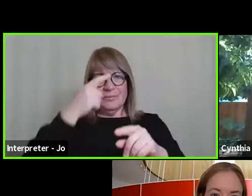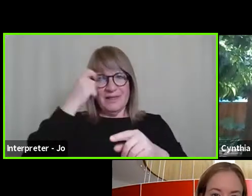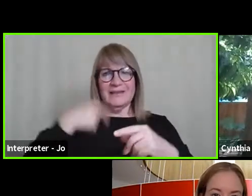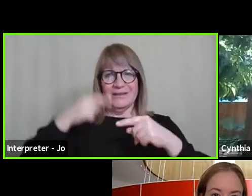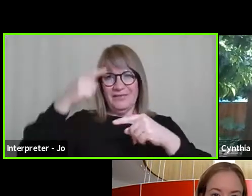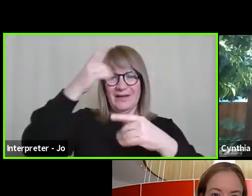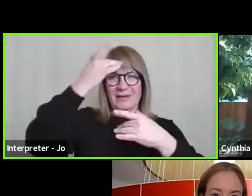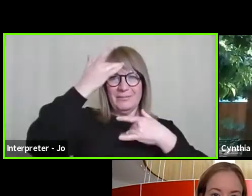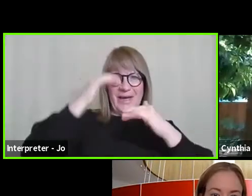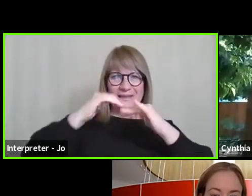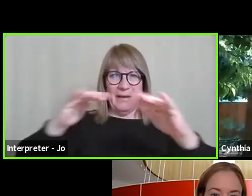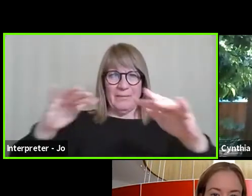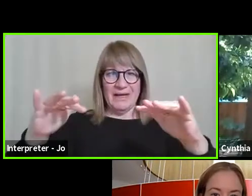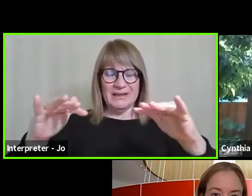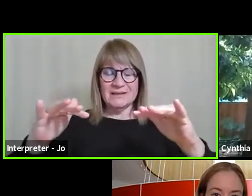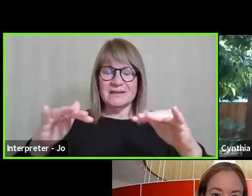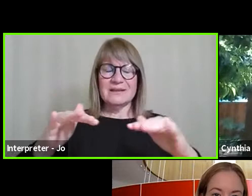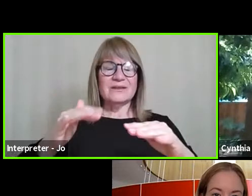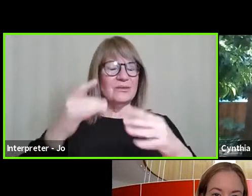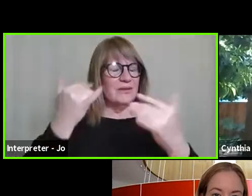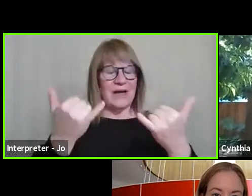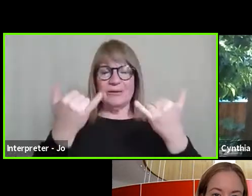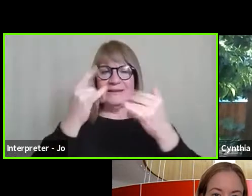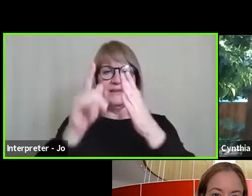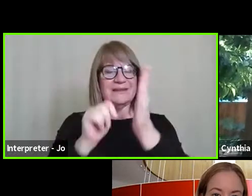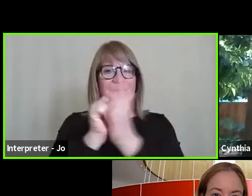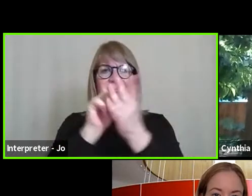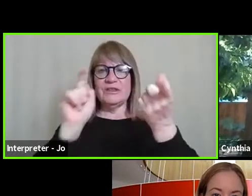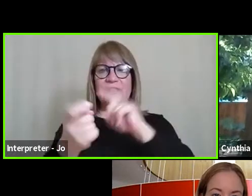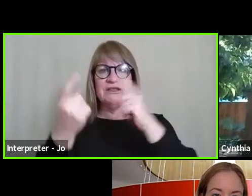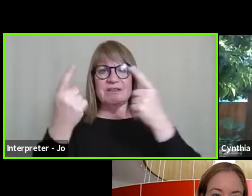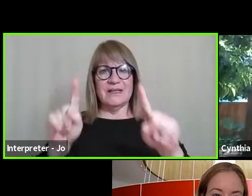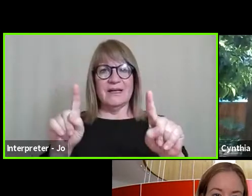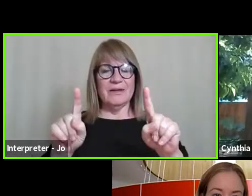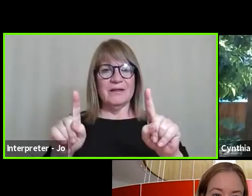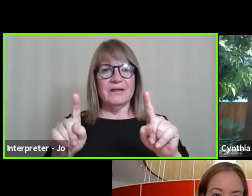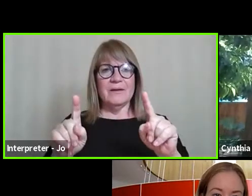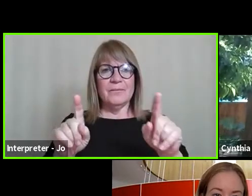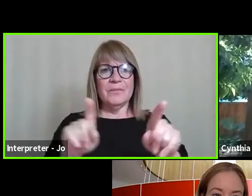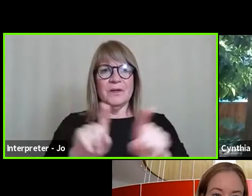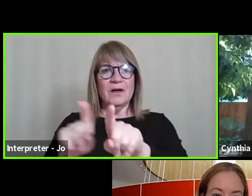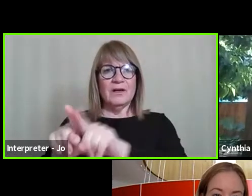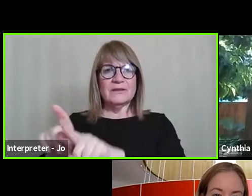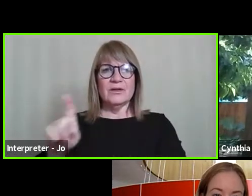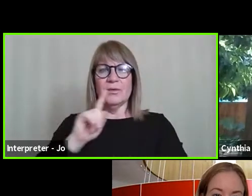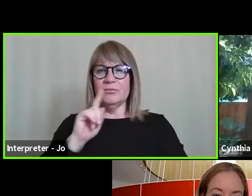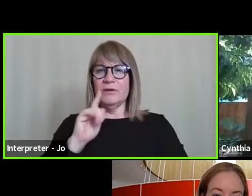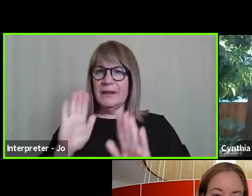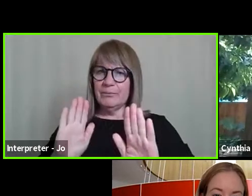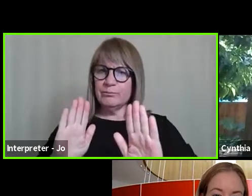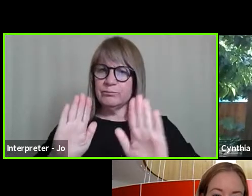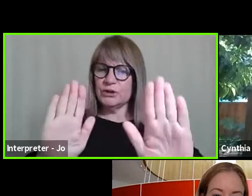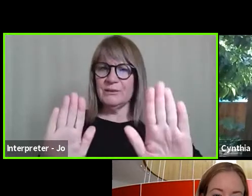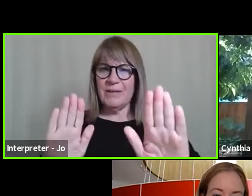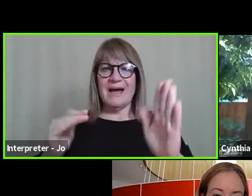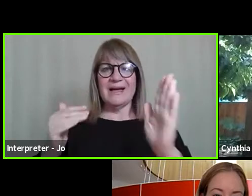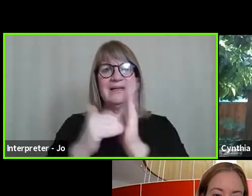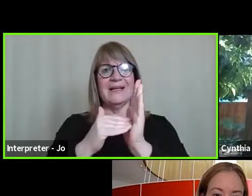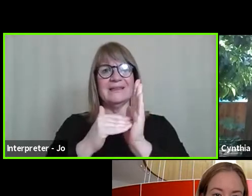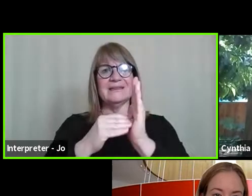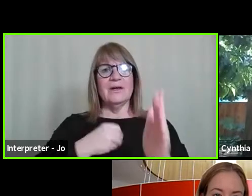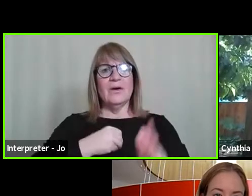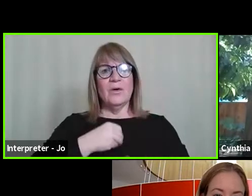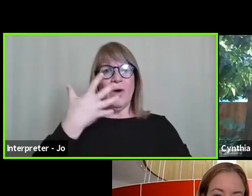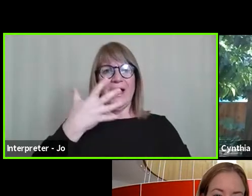changes happen now um we're also facing enormous pushback around white nationalism which of course has always historically